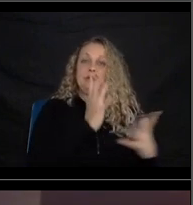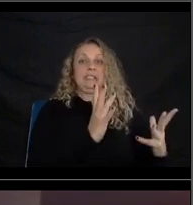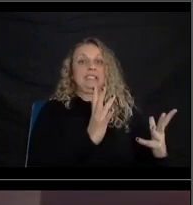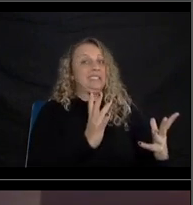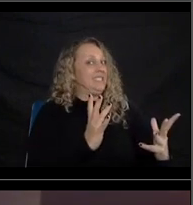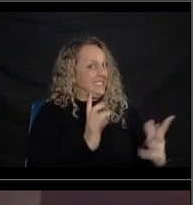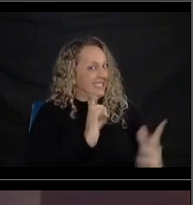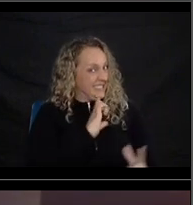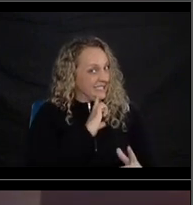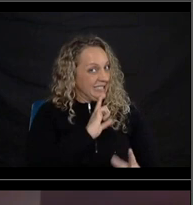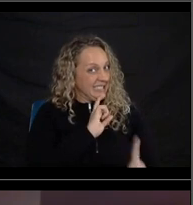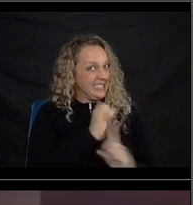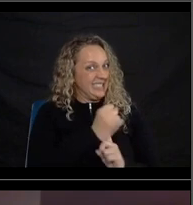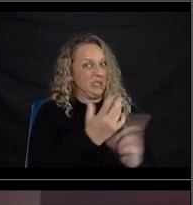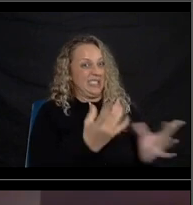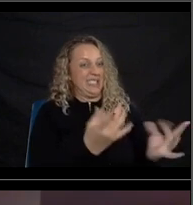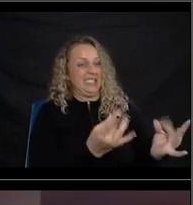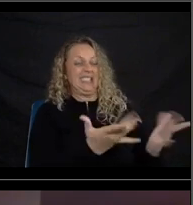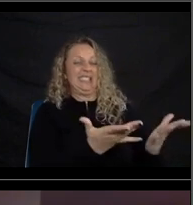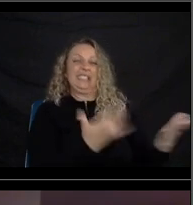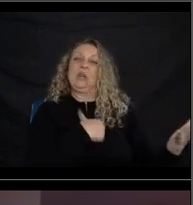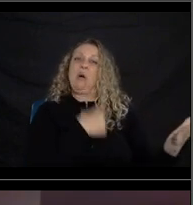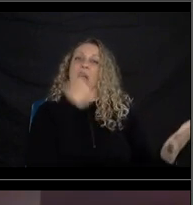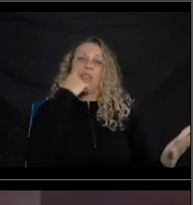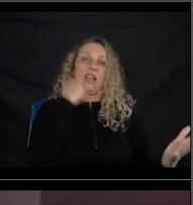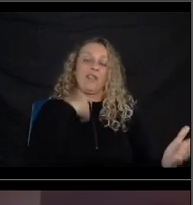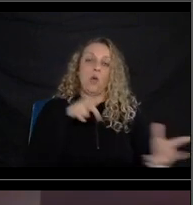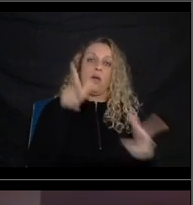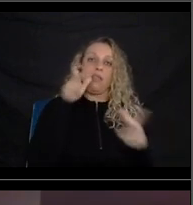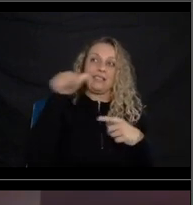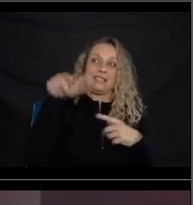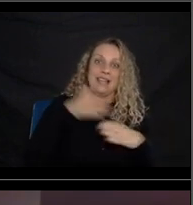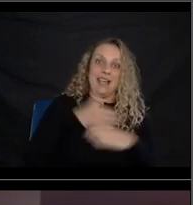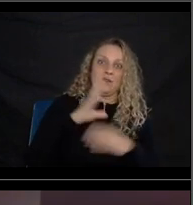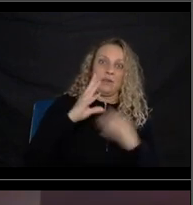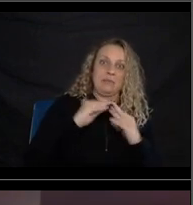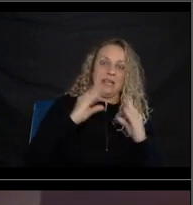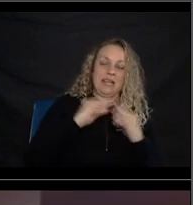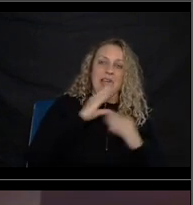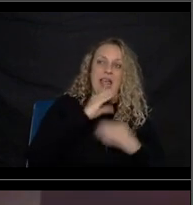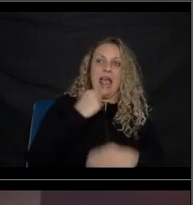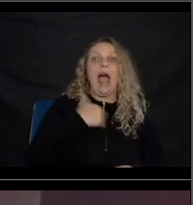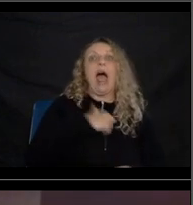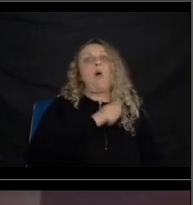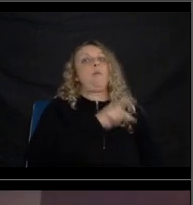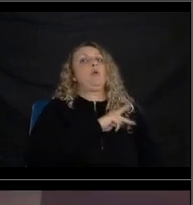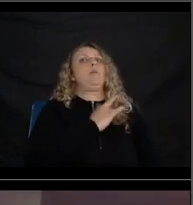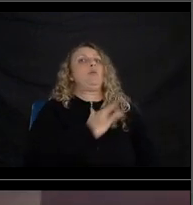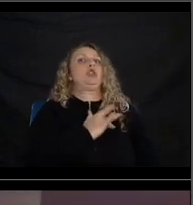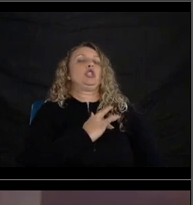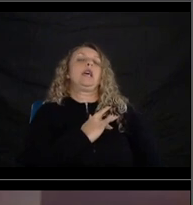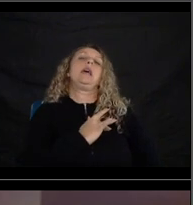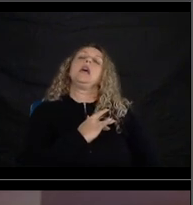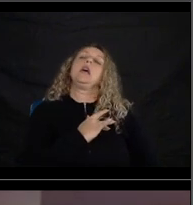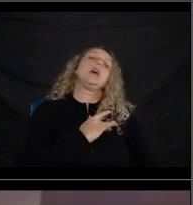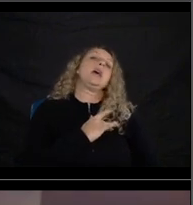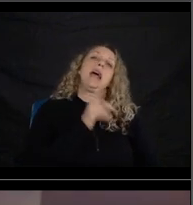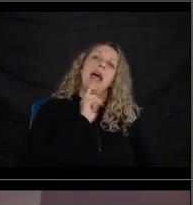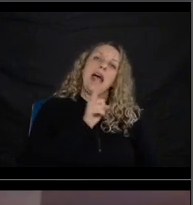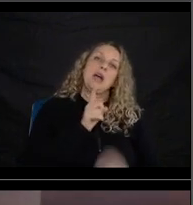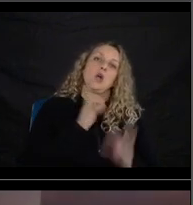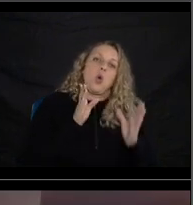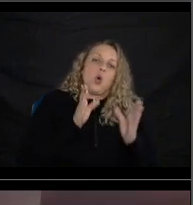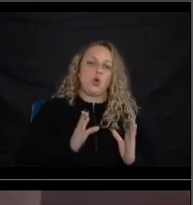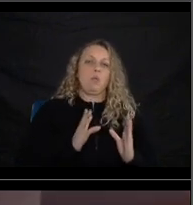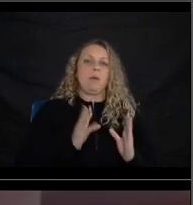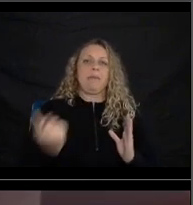So I'm sure they'll listen to this after this meeting. I would personally appreciate an actual human